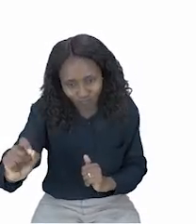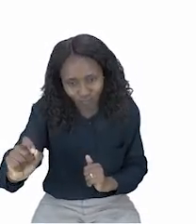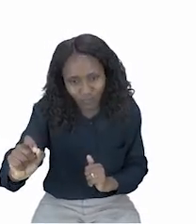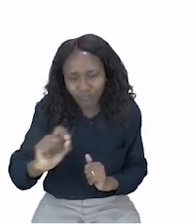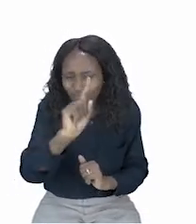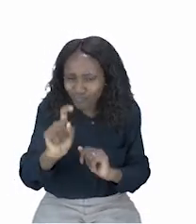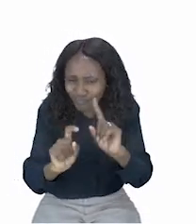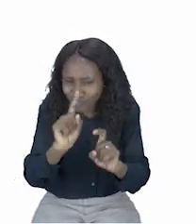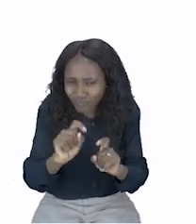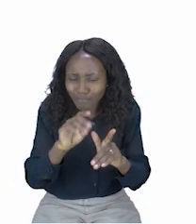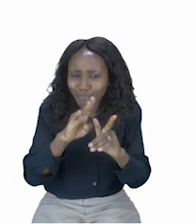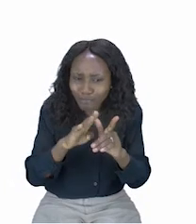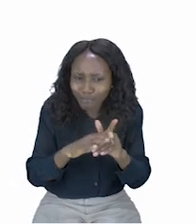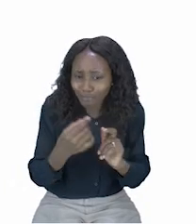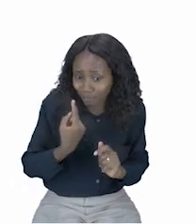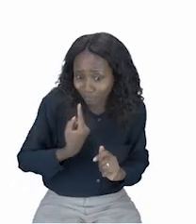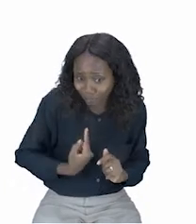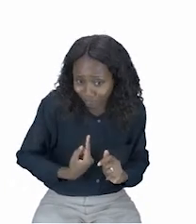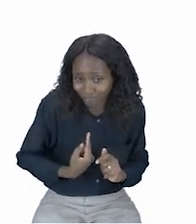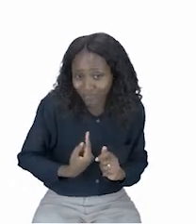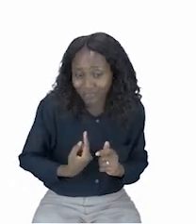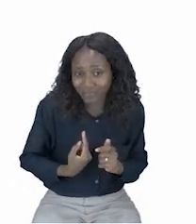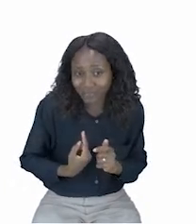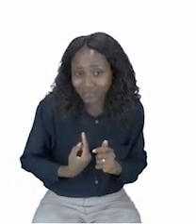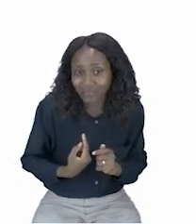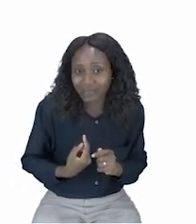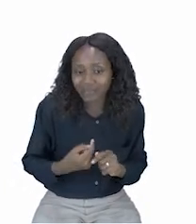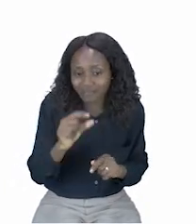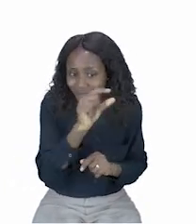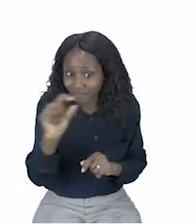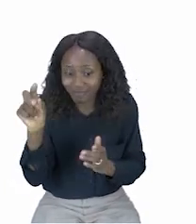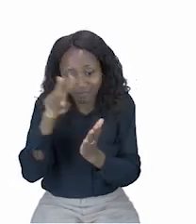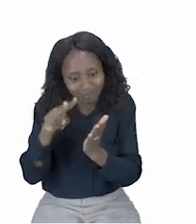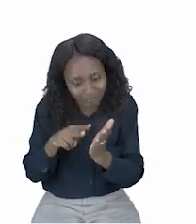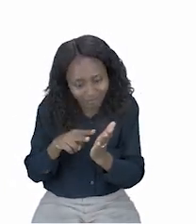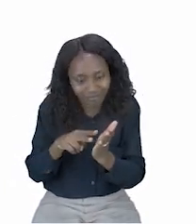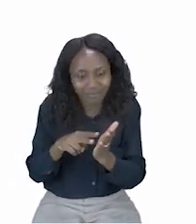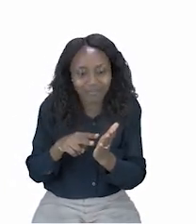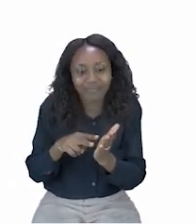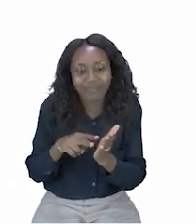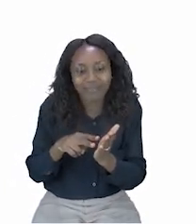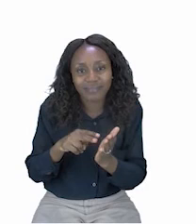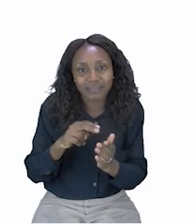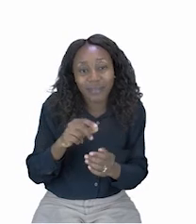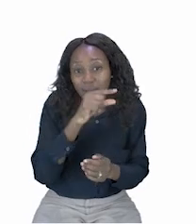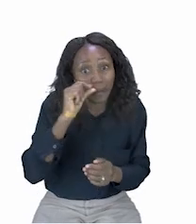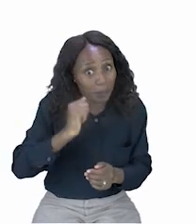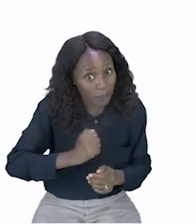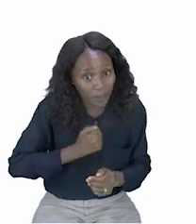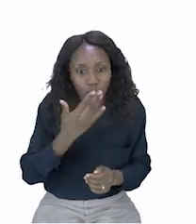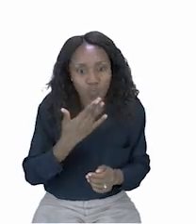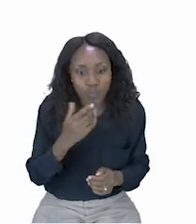little bit more about yourself. Let me read that for you. It says, my name